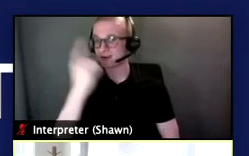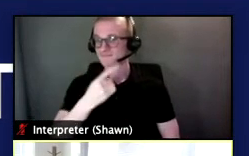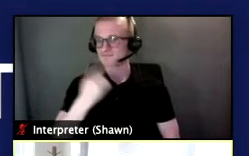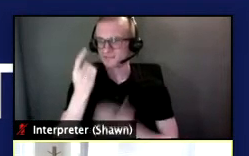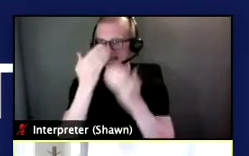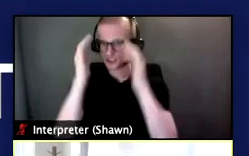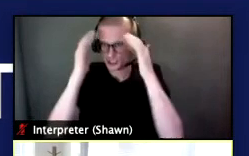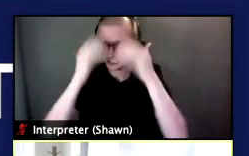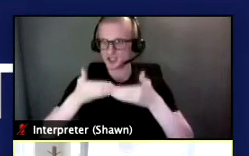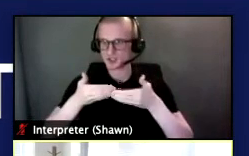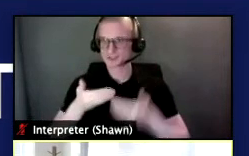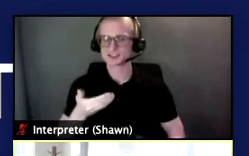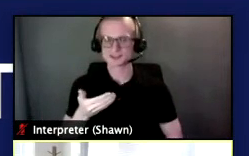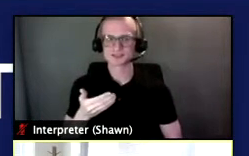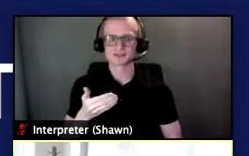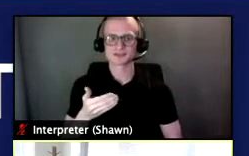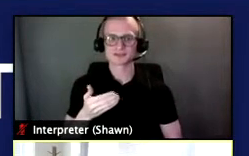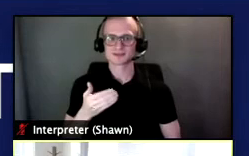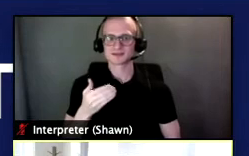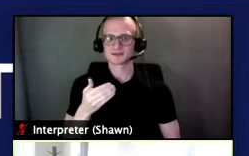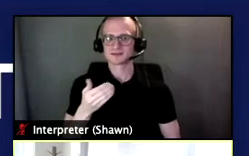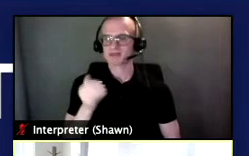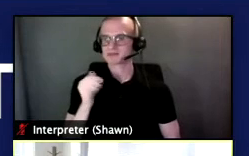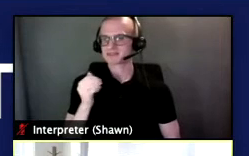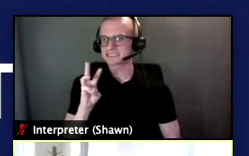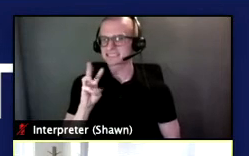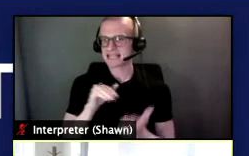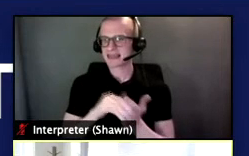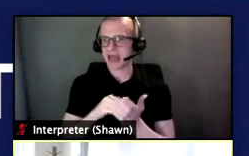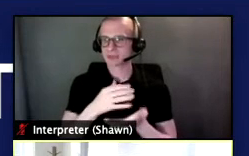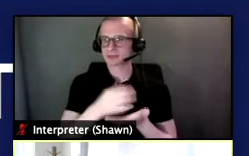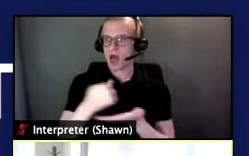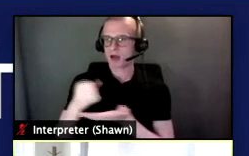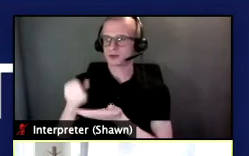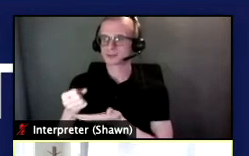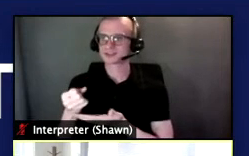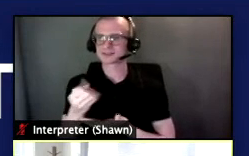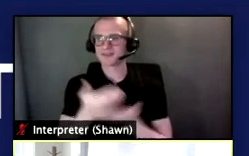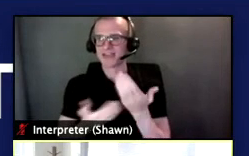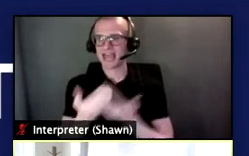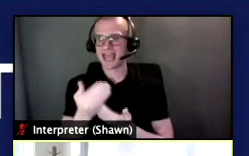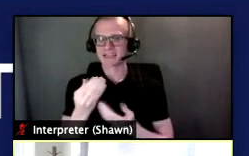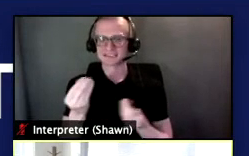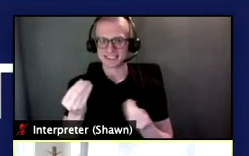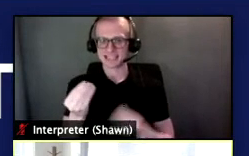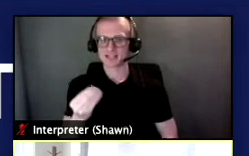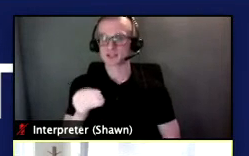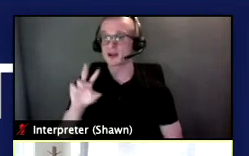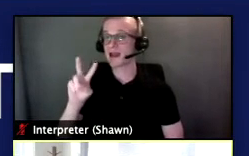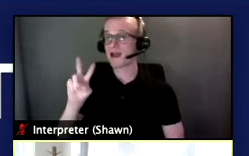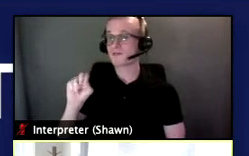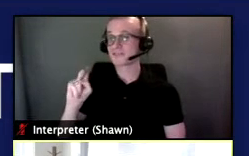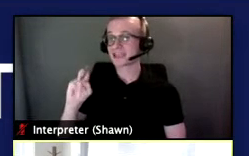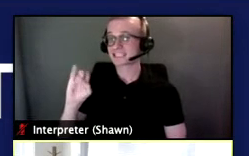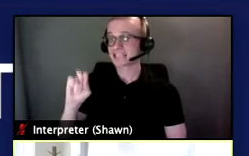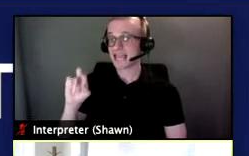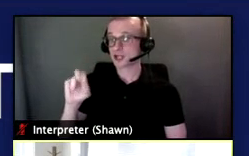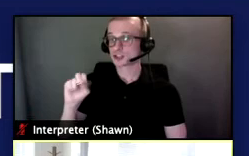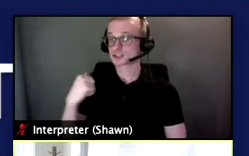100 ventilators to Colorado hospitals, and we have another 20 in stock. So we've got